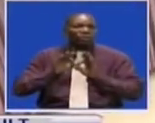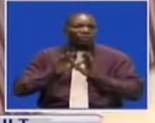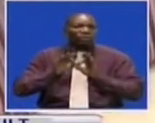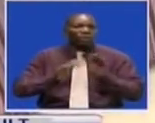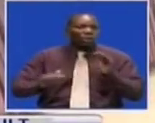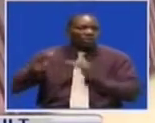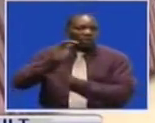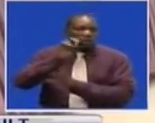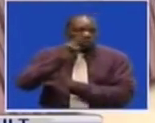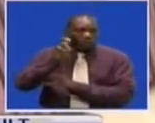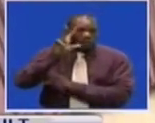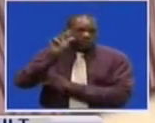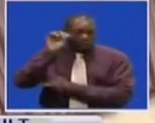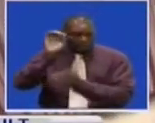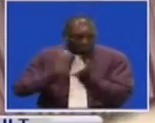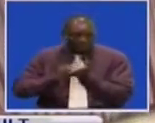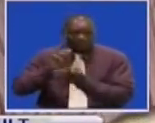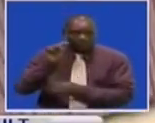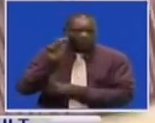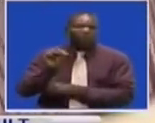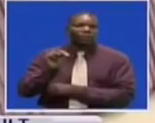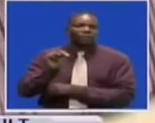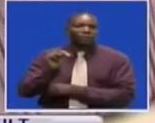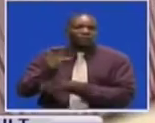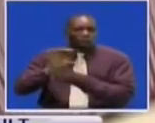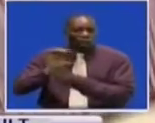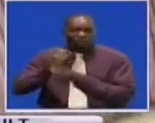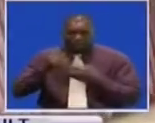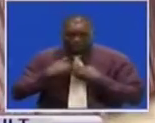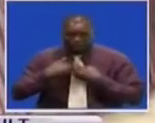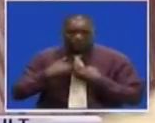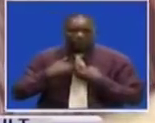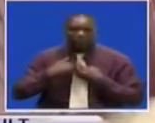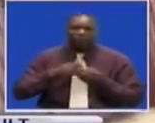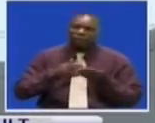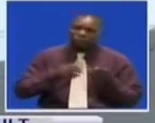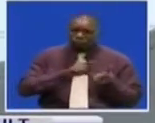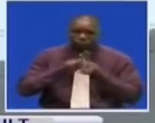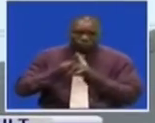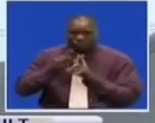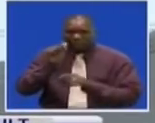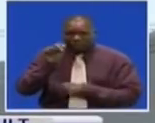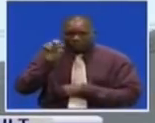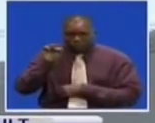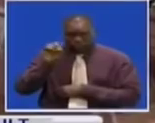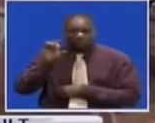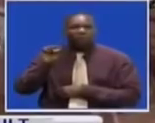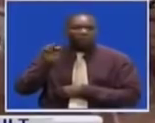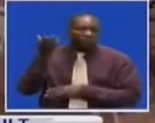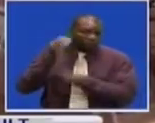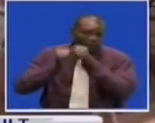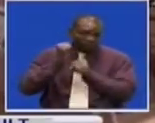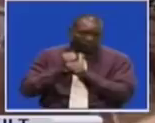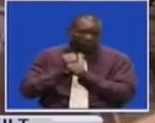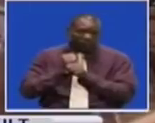over 230,000 tons of blister copper and anodes in 2018. Lillian Kalaba, ZNBC